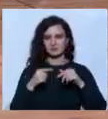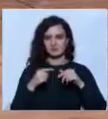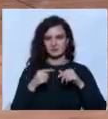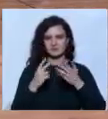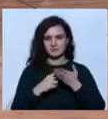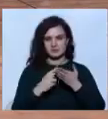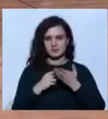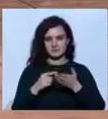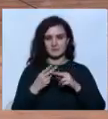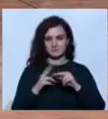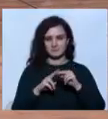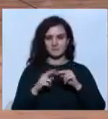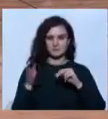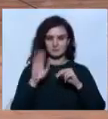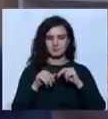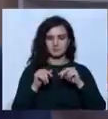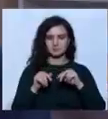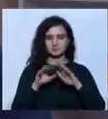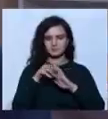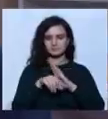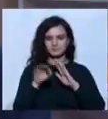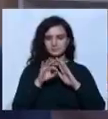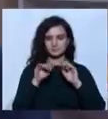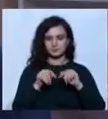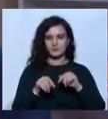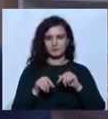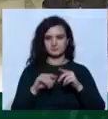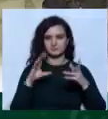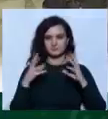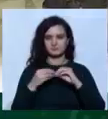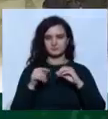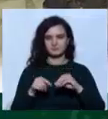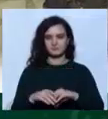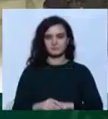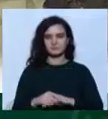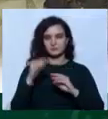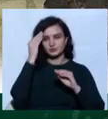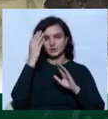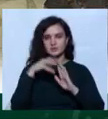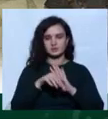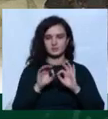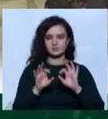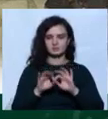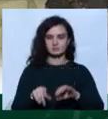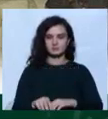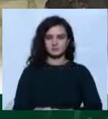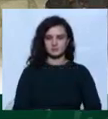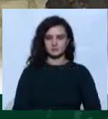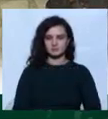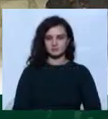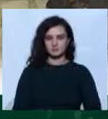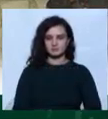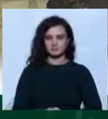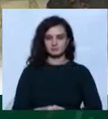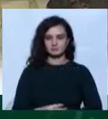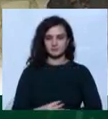wonderful book. So let's get into Treasure Island with our summary. Okay, let's get to it. Almost